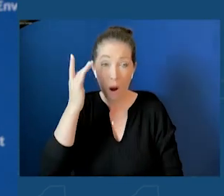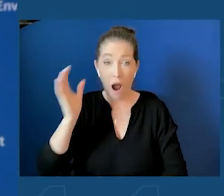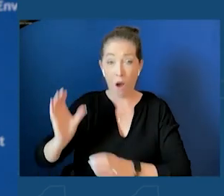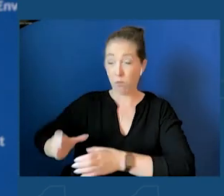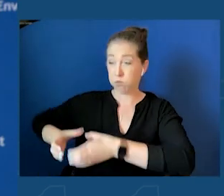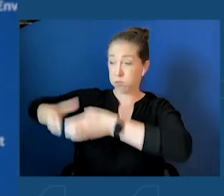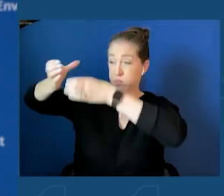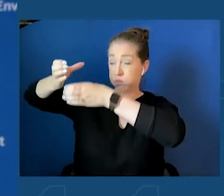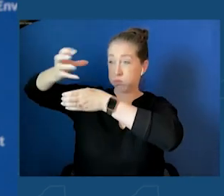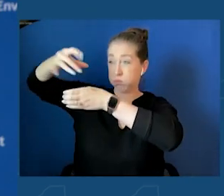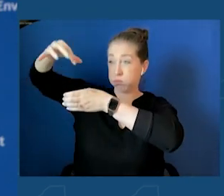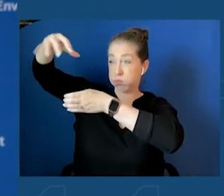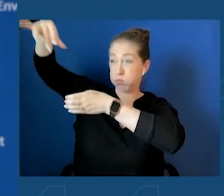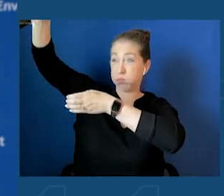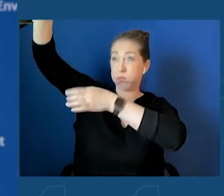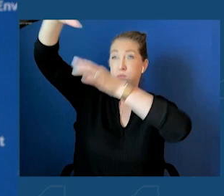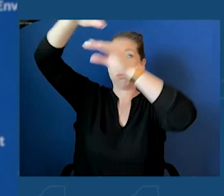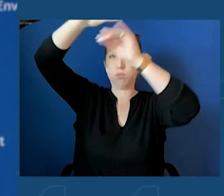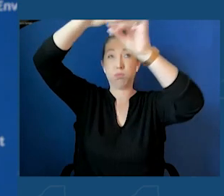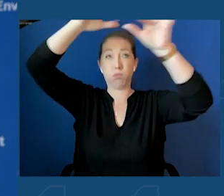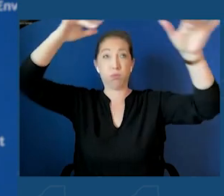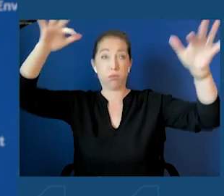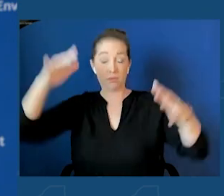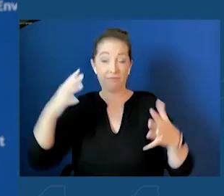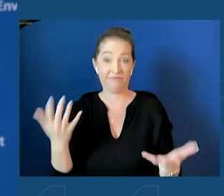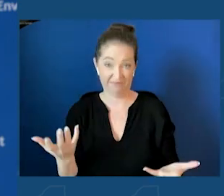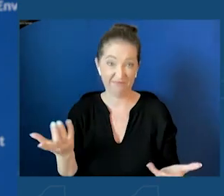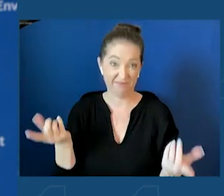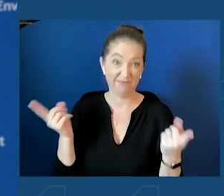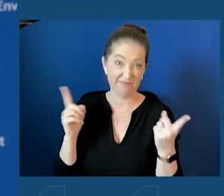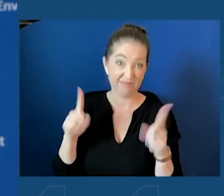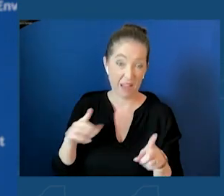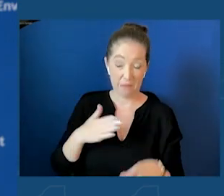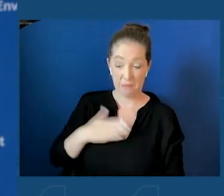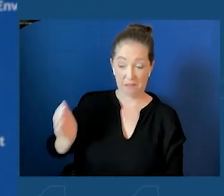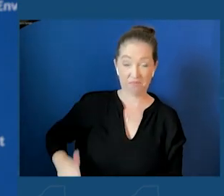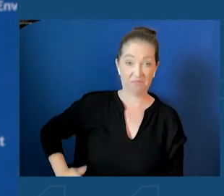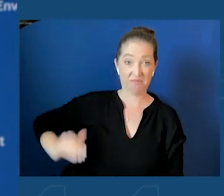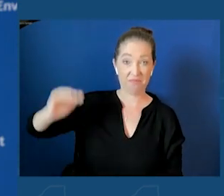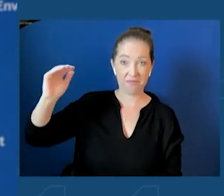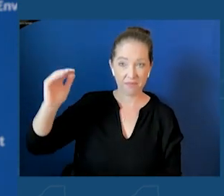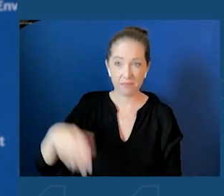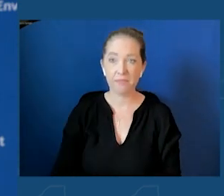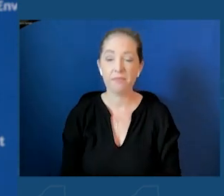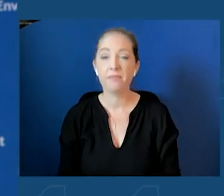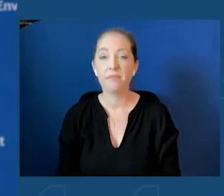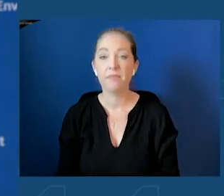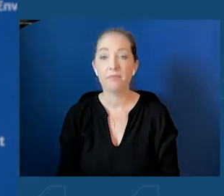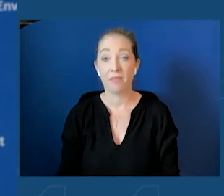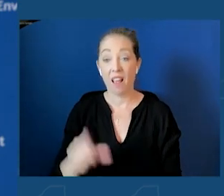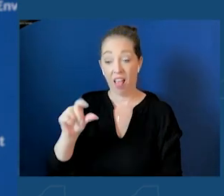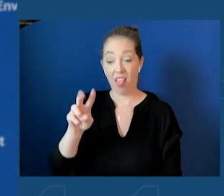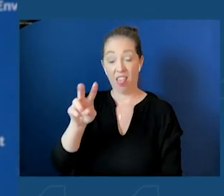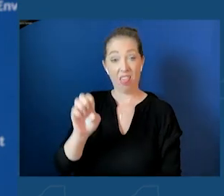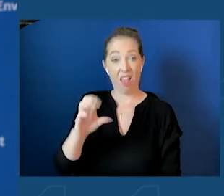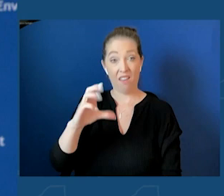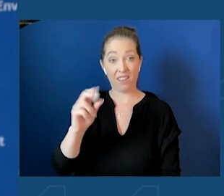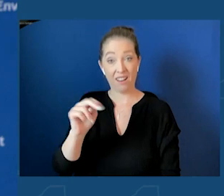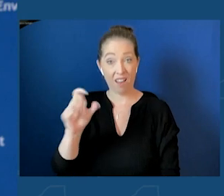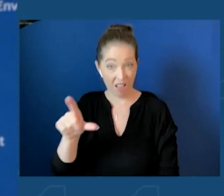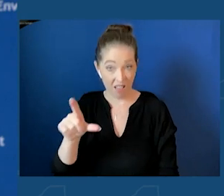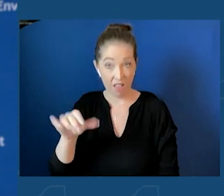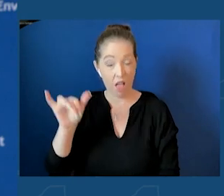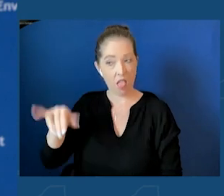so we had that going on where I was growing up, but also Love Canal, which was the genesis for